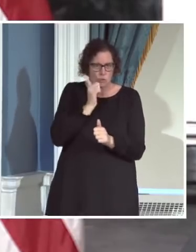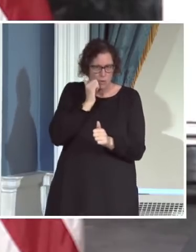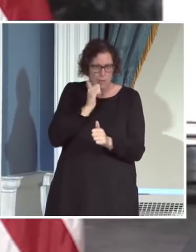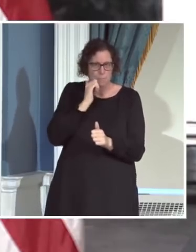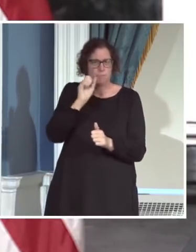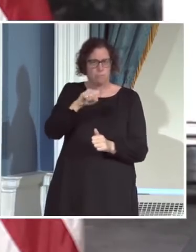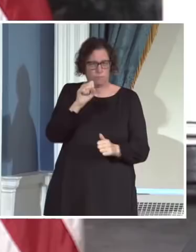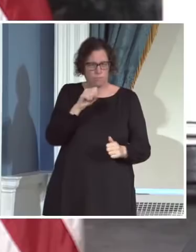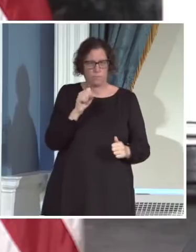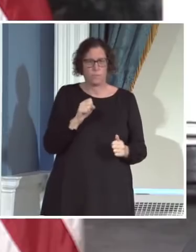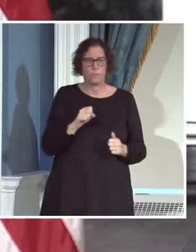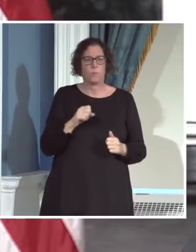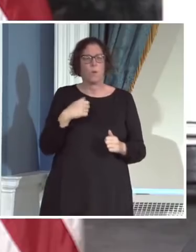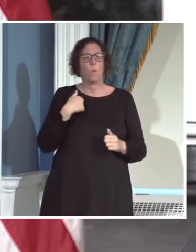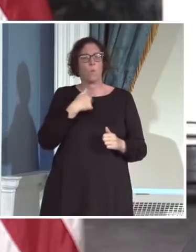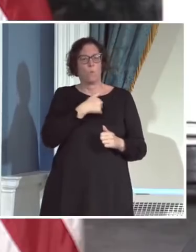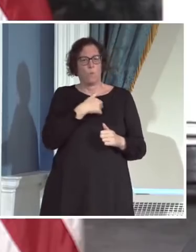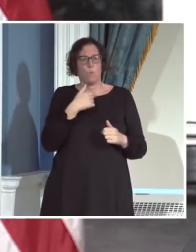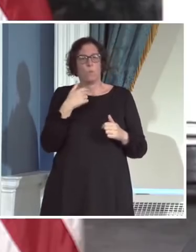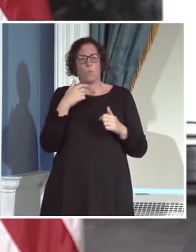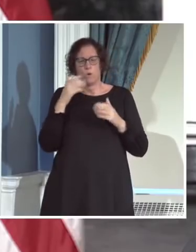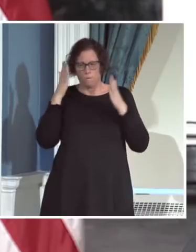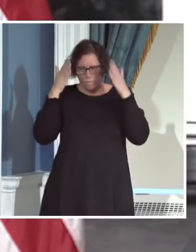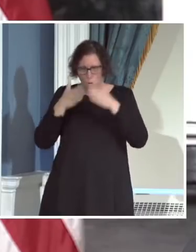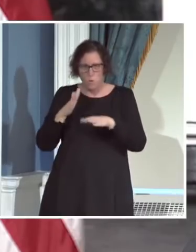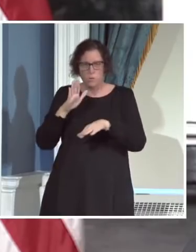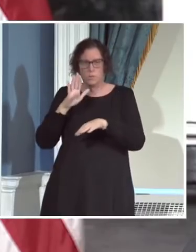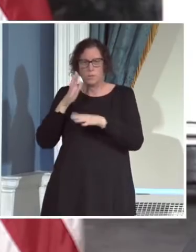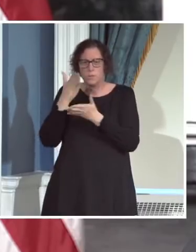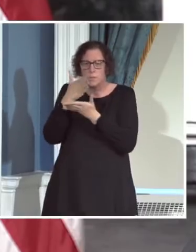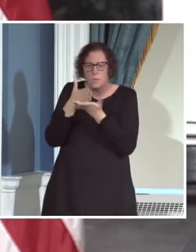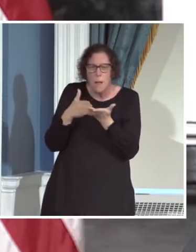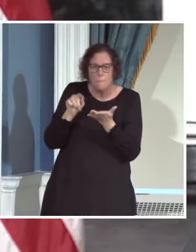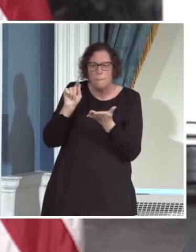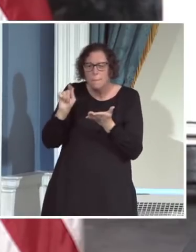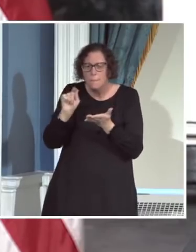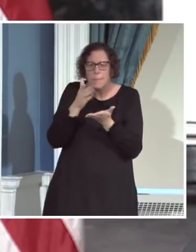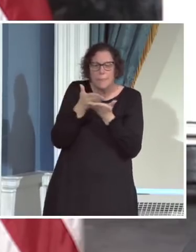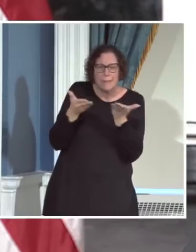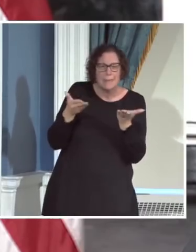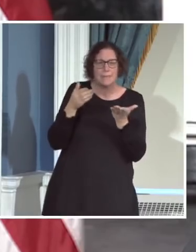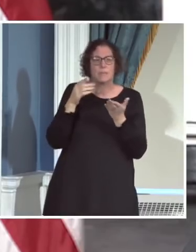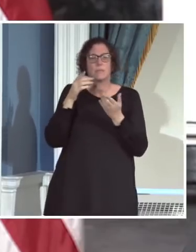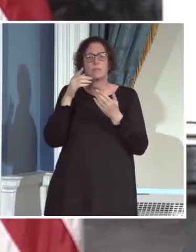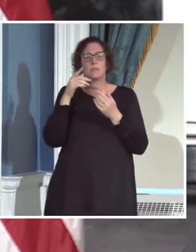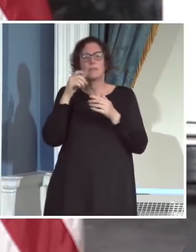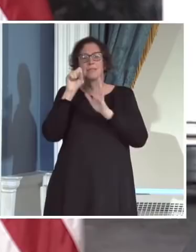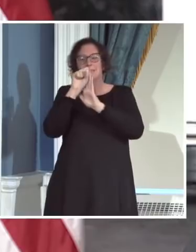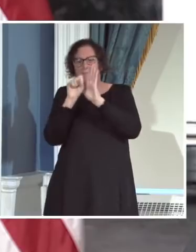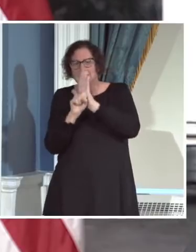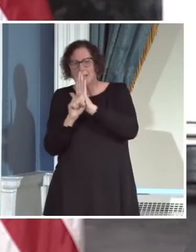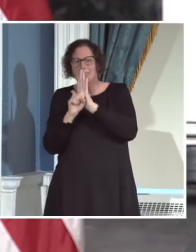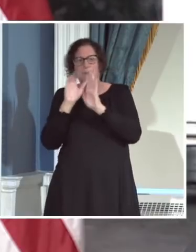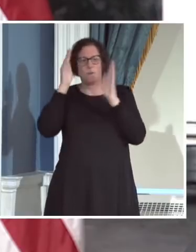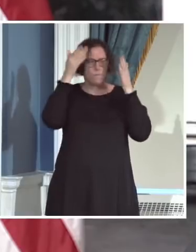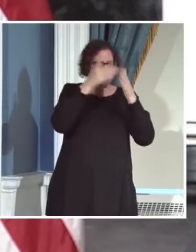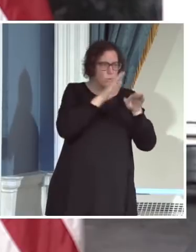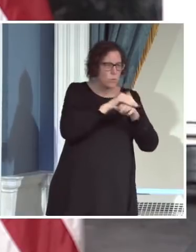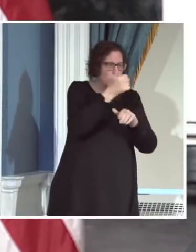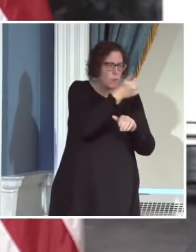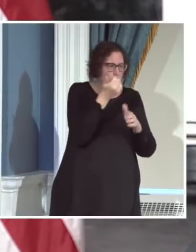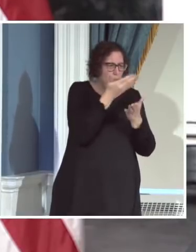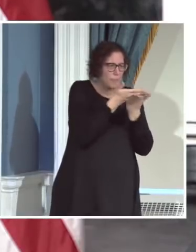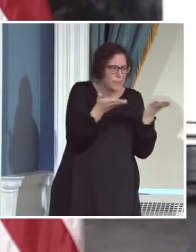working on. We're going to work on other pieces. Again, one of our focal points will be hotels. And it's just going to be